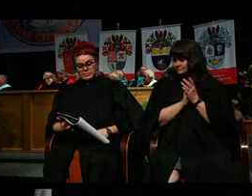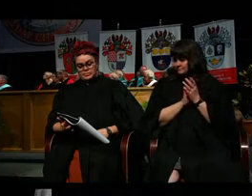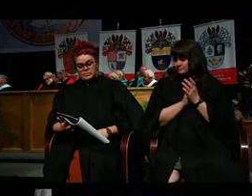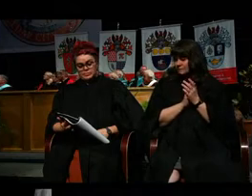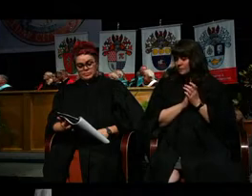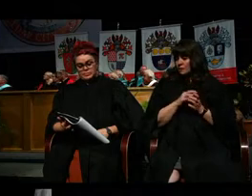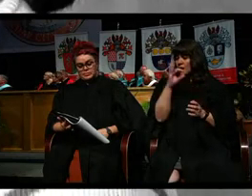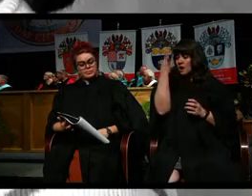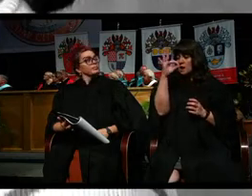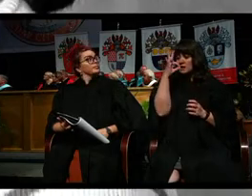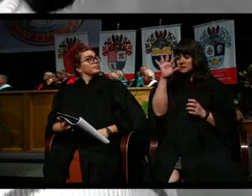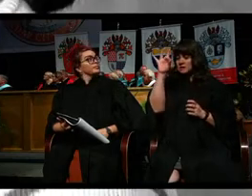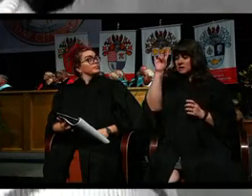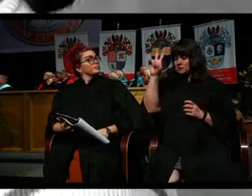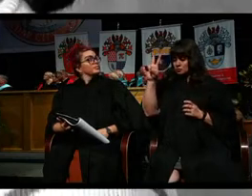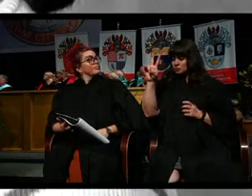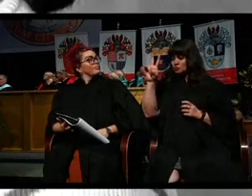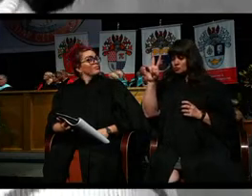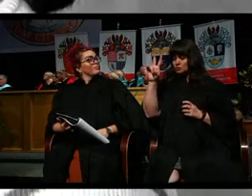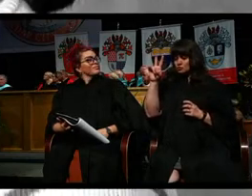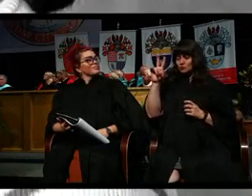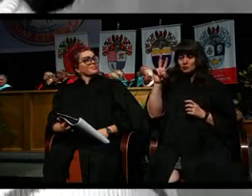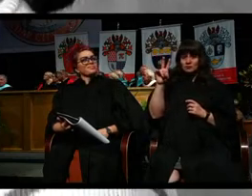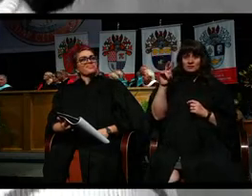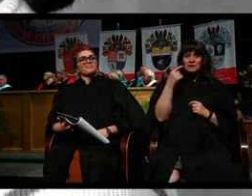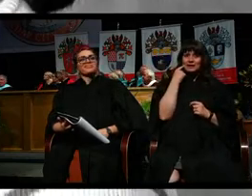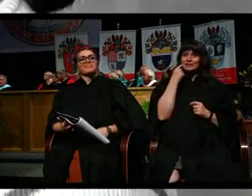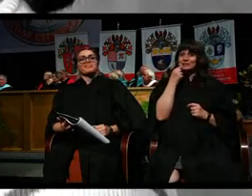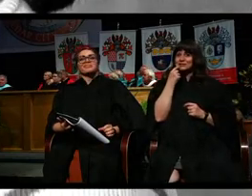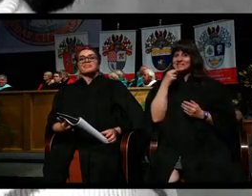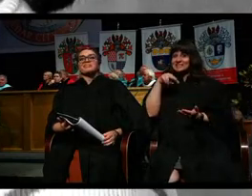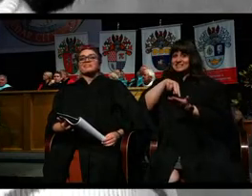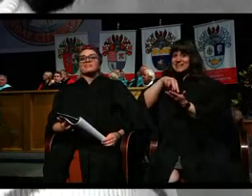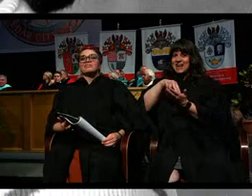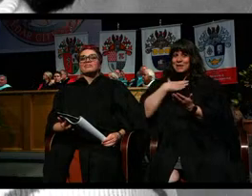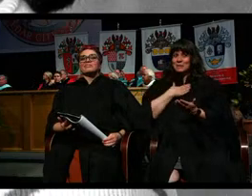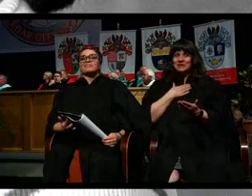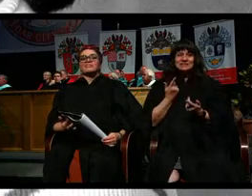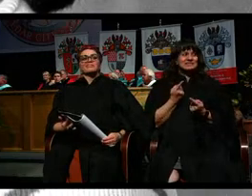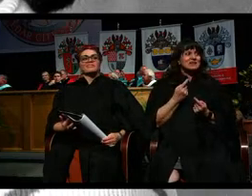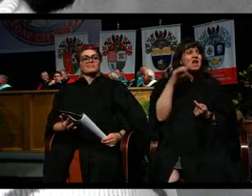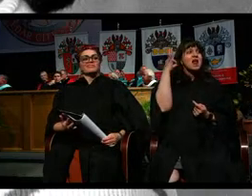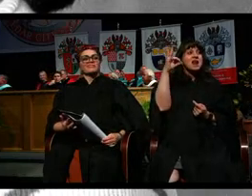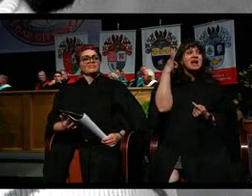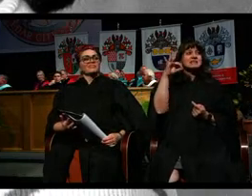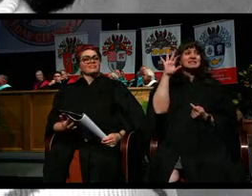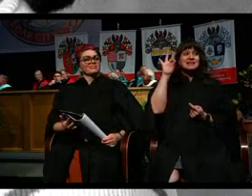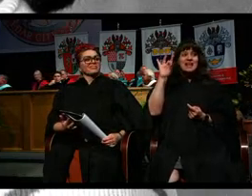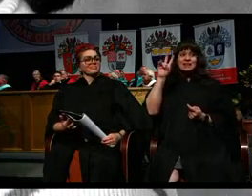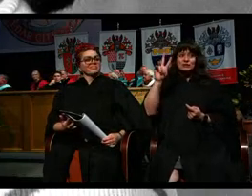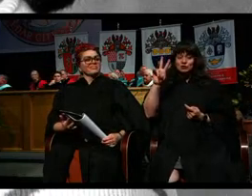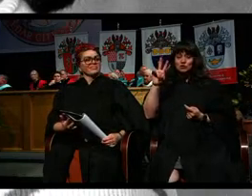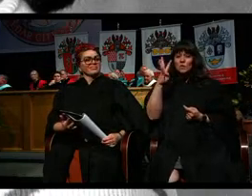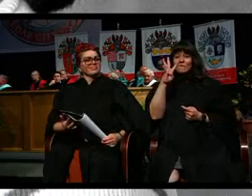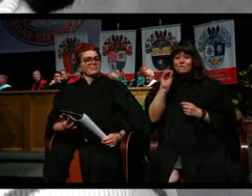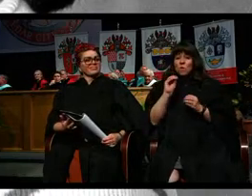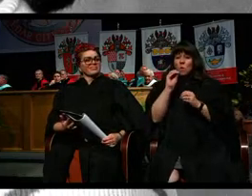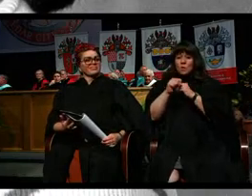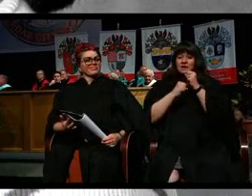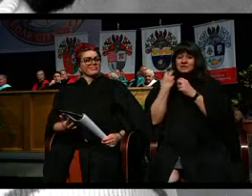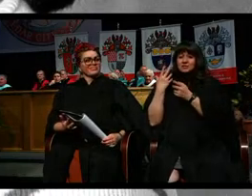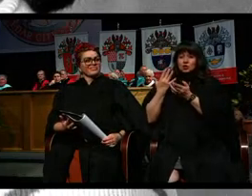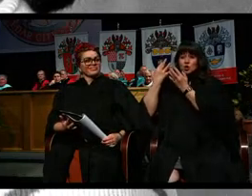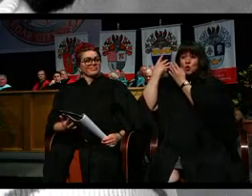In 1982, and I'm going to point at her and ask her to stand up. In 1982, 40 years ago from right now,